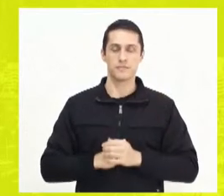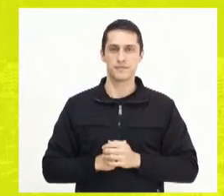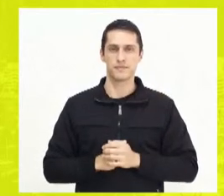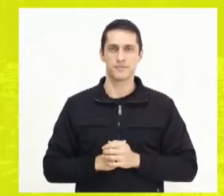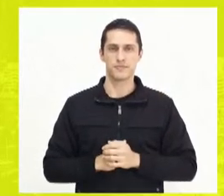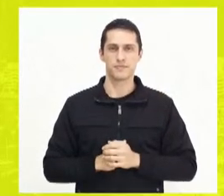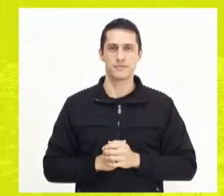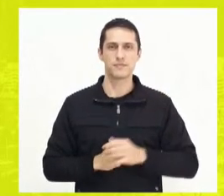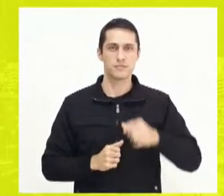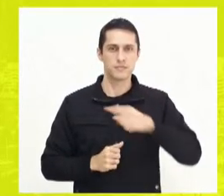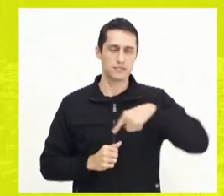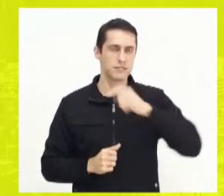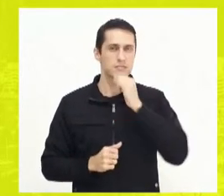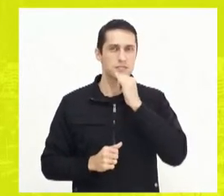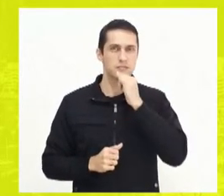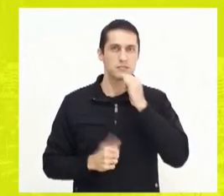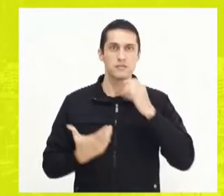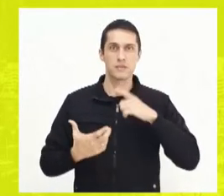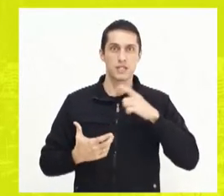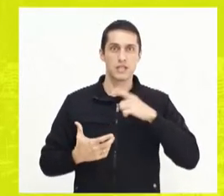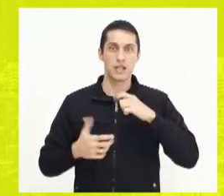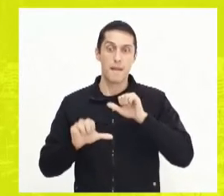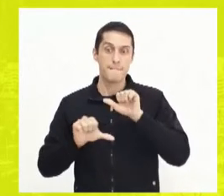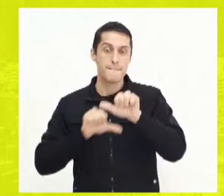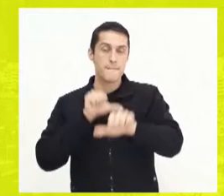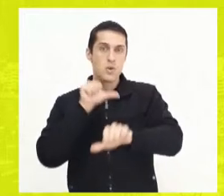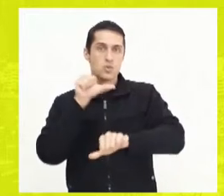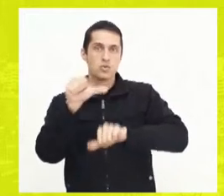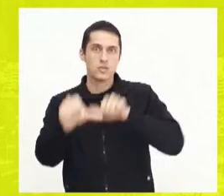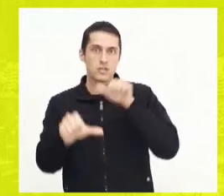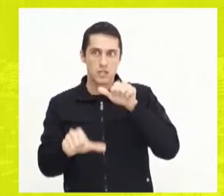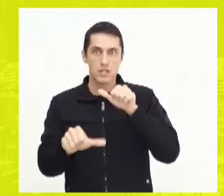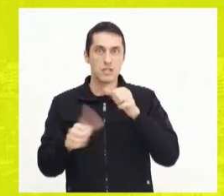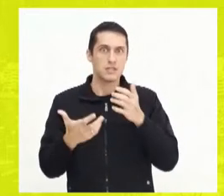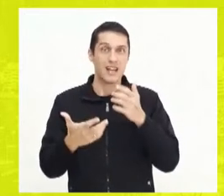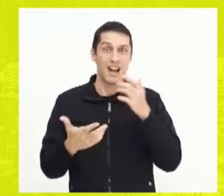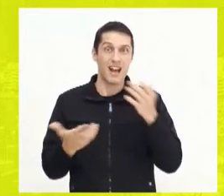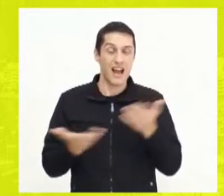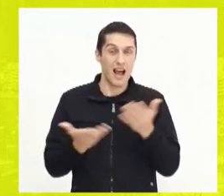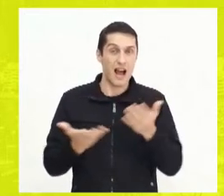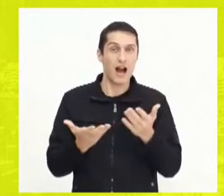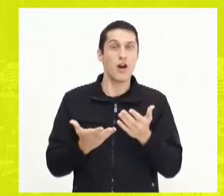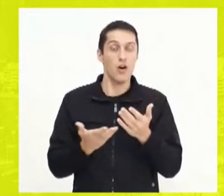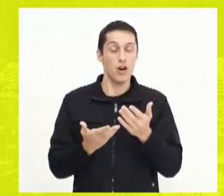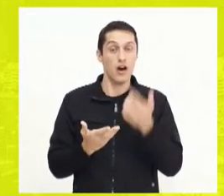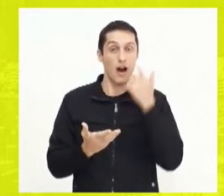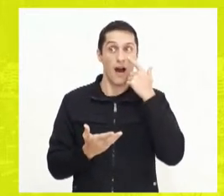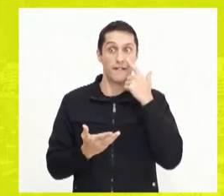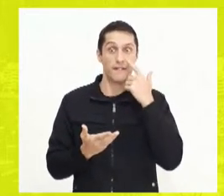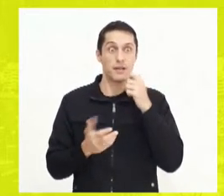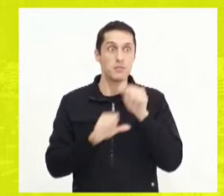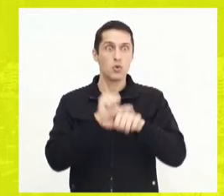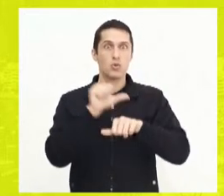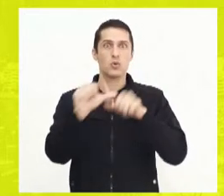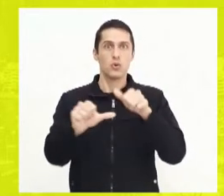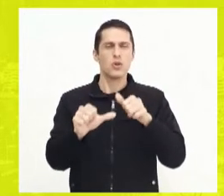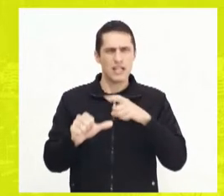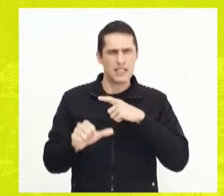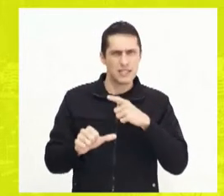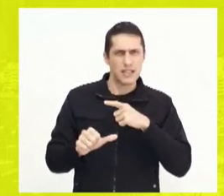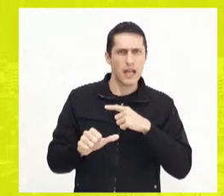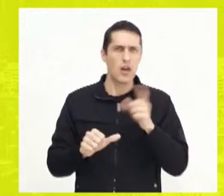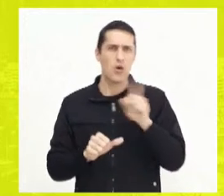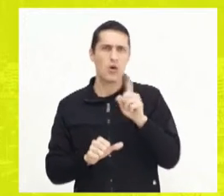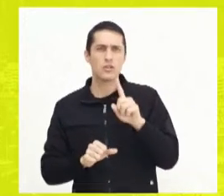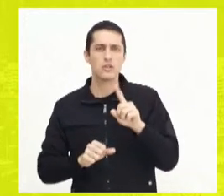so let's talk about how delicate these situations are it's something that has been internalized yet